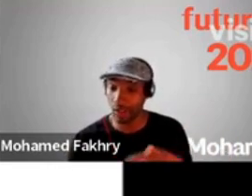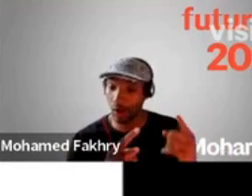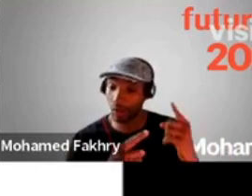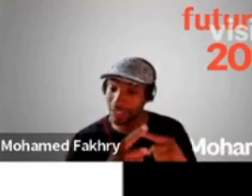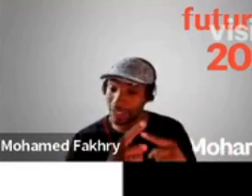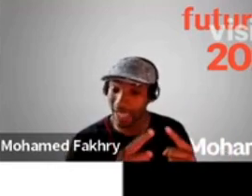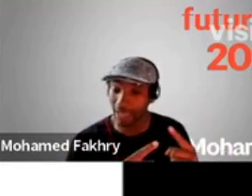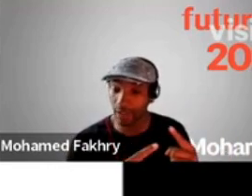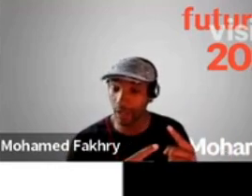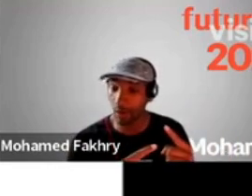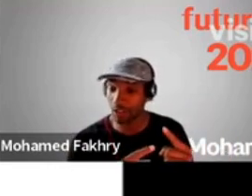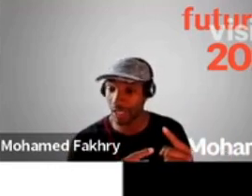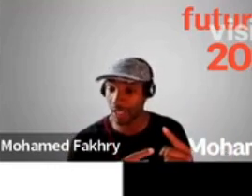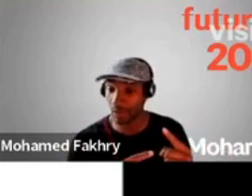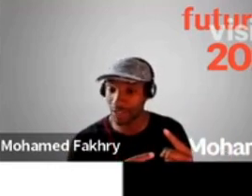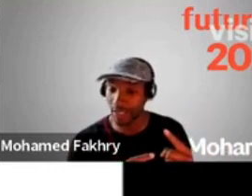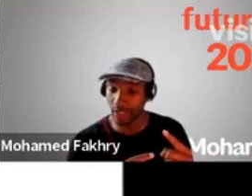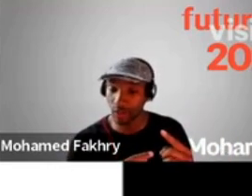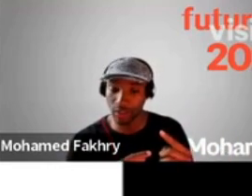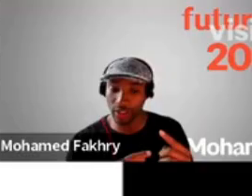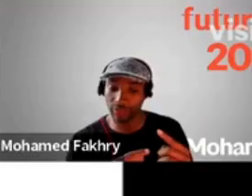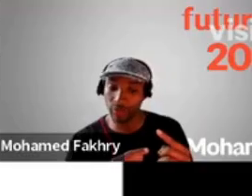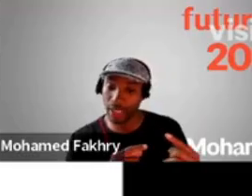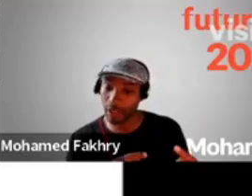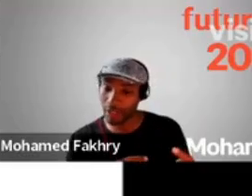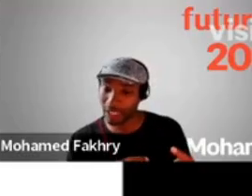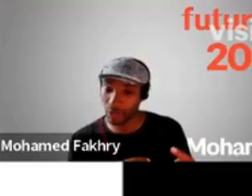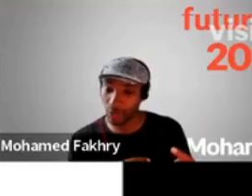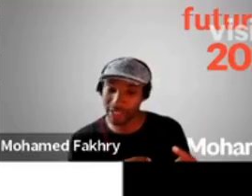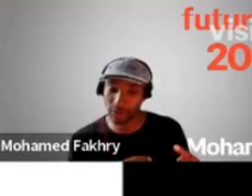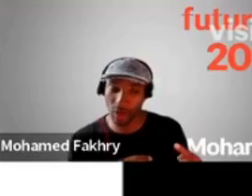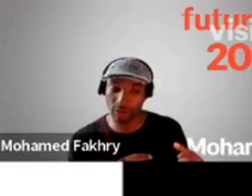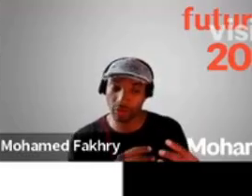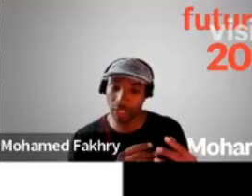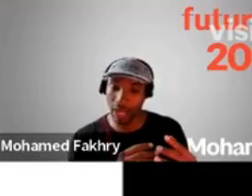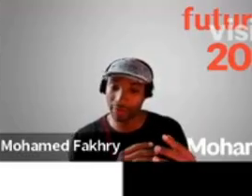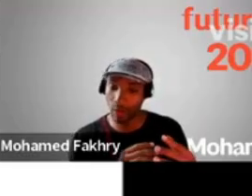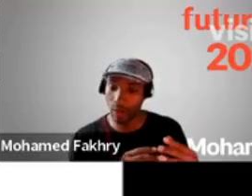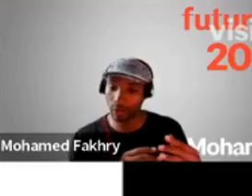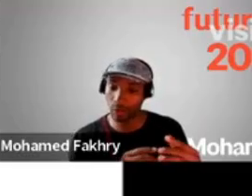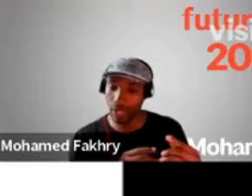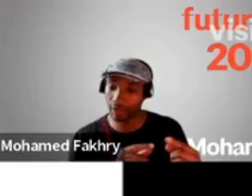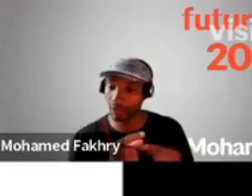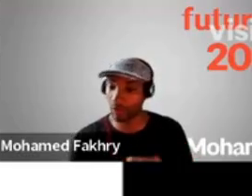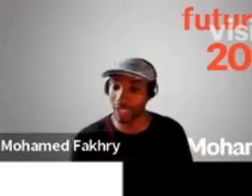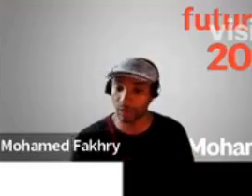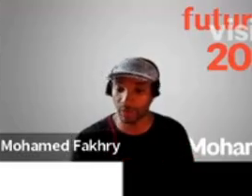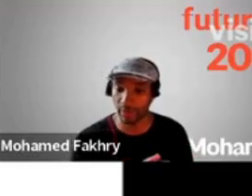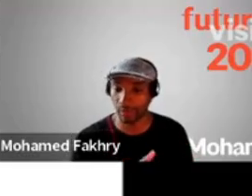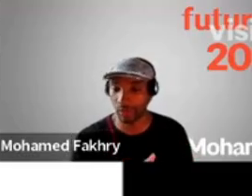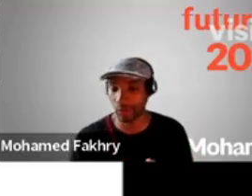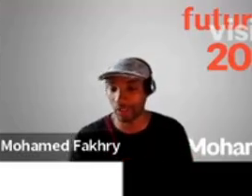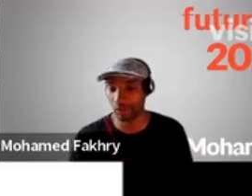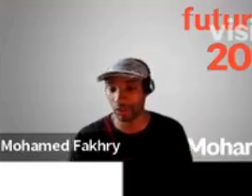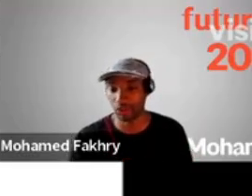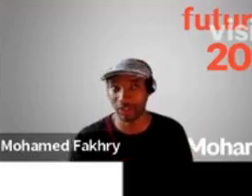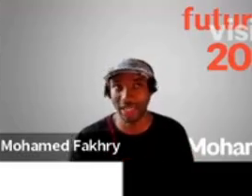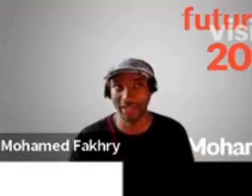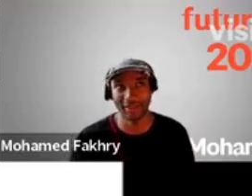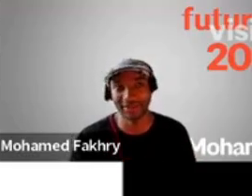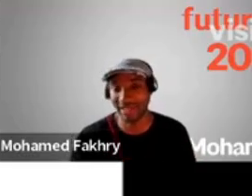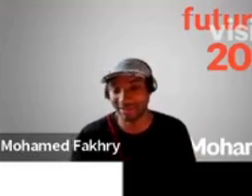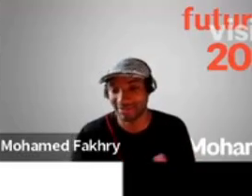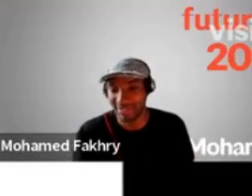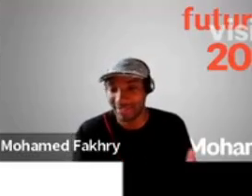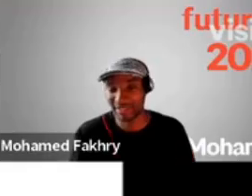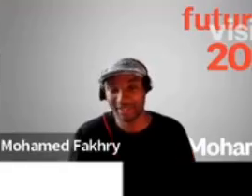text or using sign language like Monty. So if you can learn that process, try to figure out a way to kind of communicate with them, but really don't shoot. I